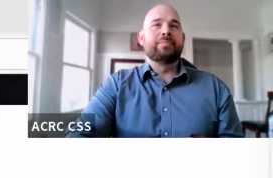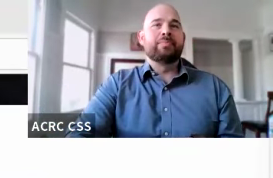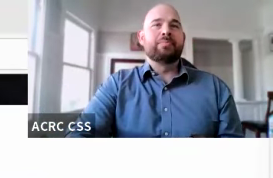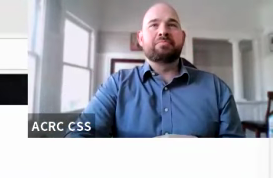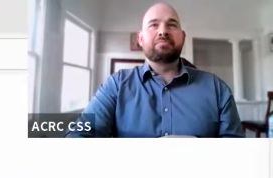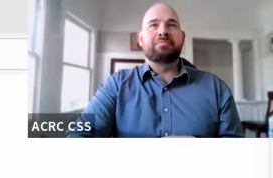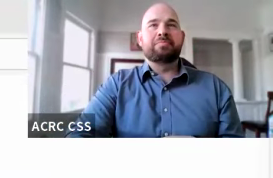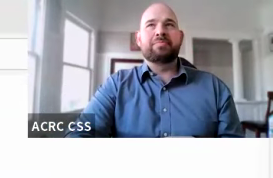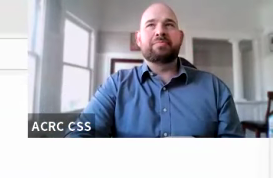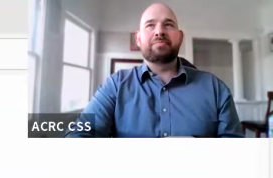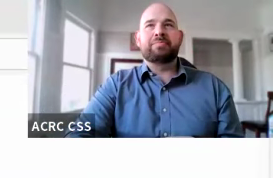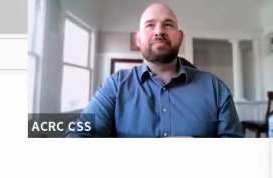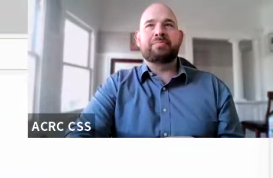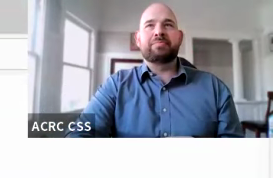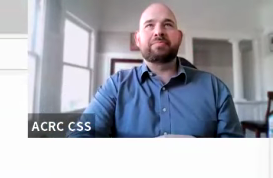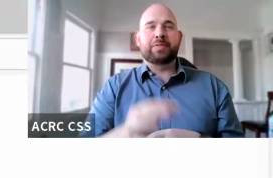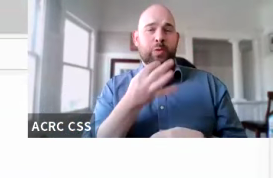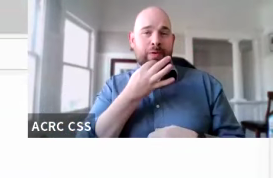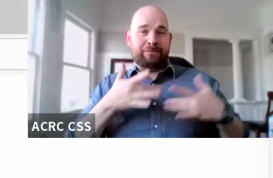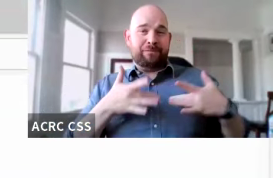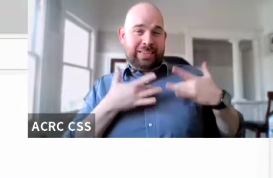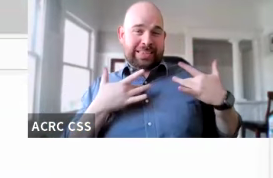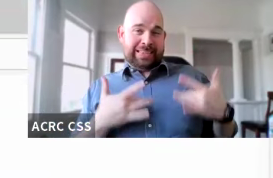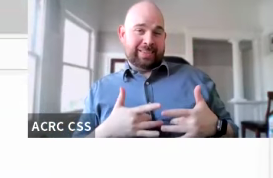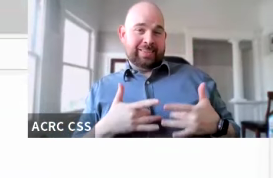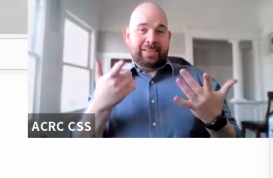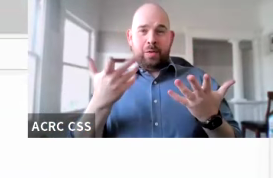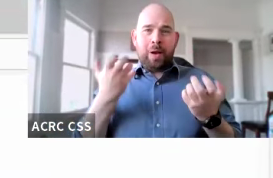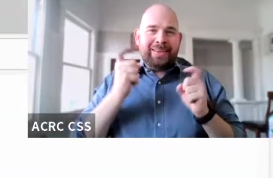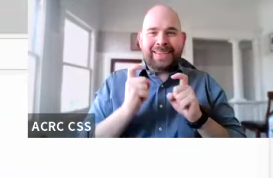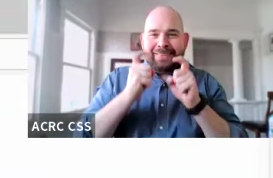bags, all different sorts of things that you can purchase.